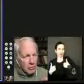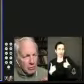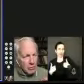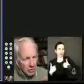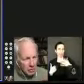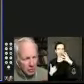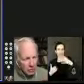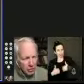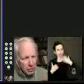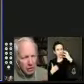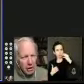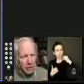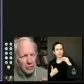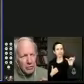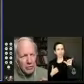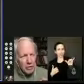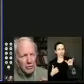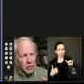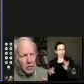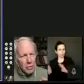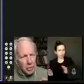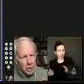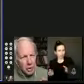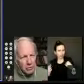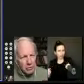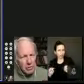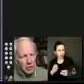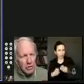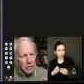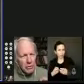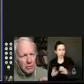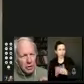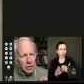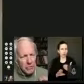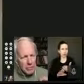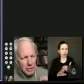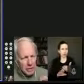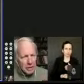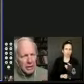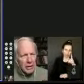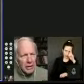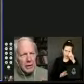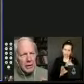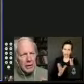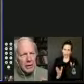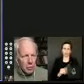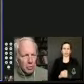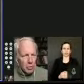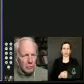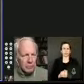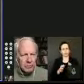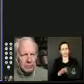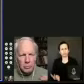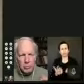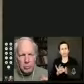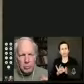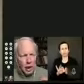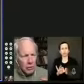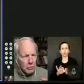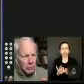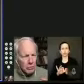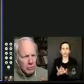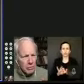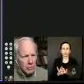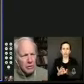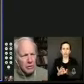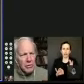is essential to the development of policies which have meaning in the real world. I